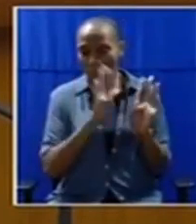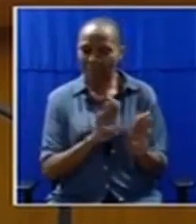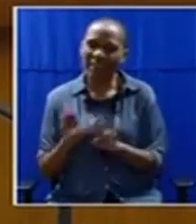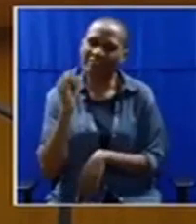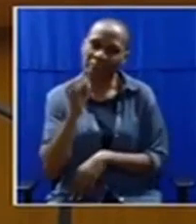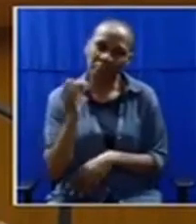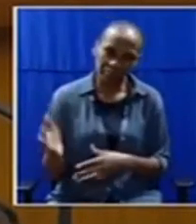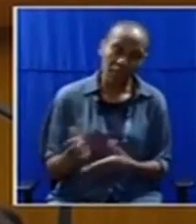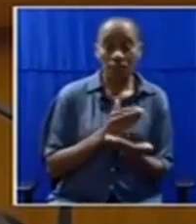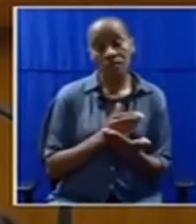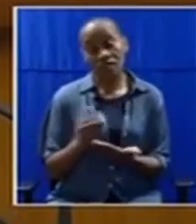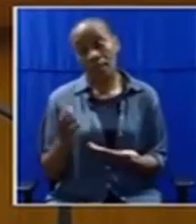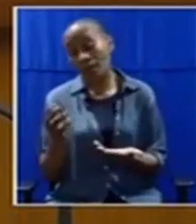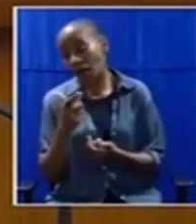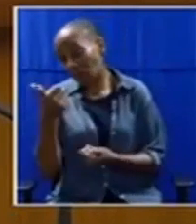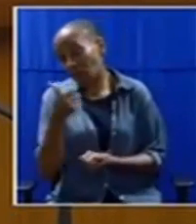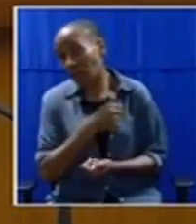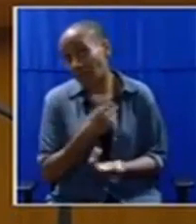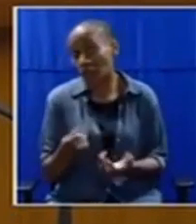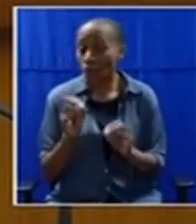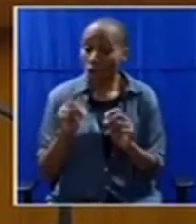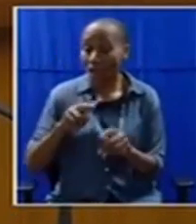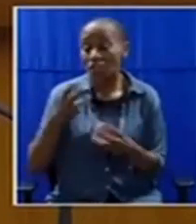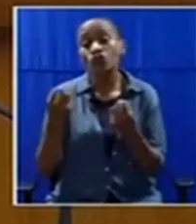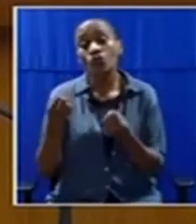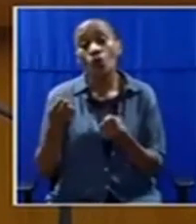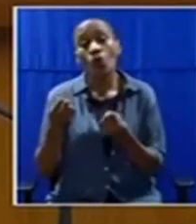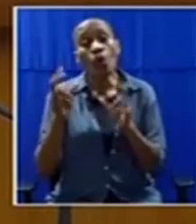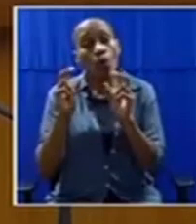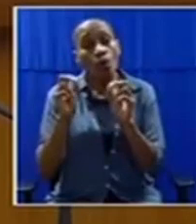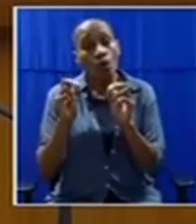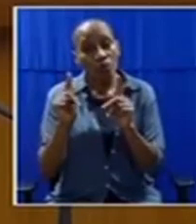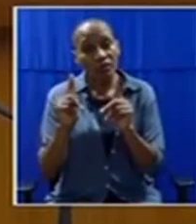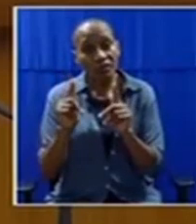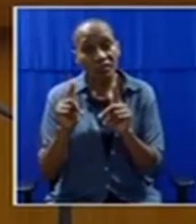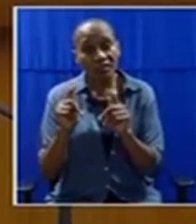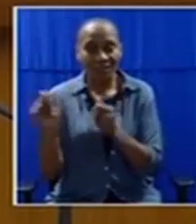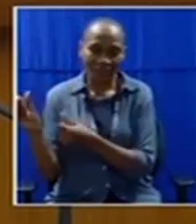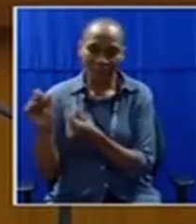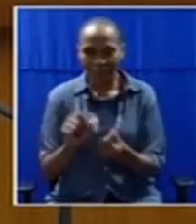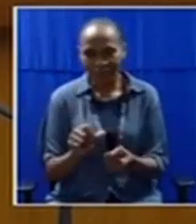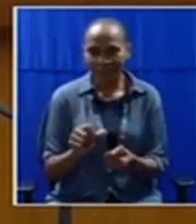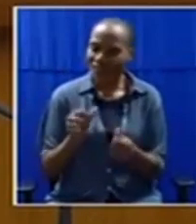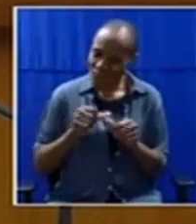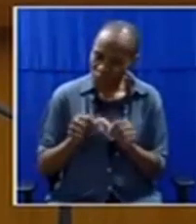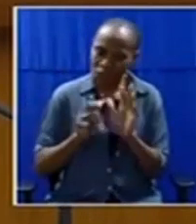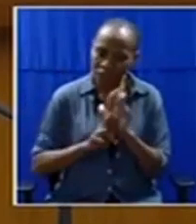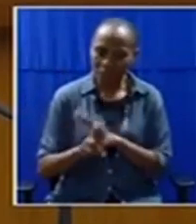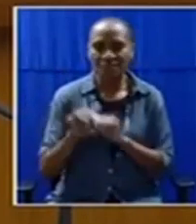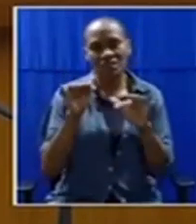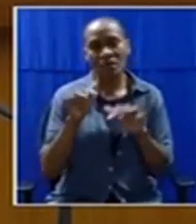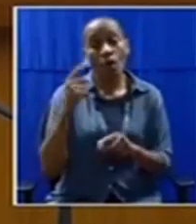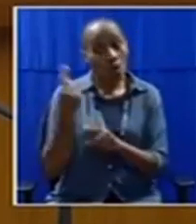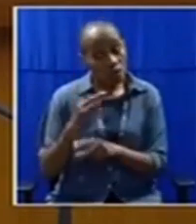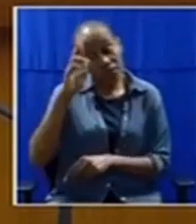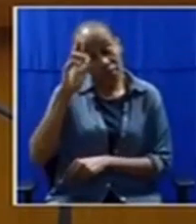will be fortunate enough to be given another opportunity to return to Parliament as public representatives must always